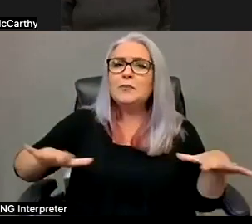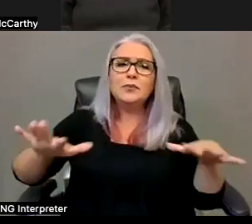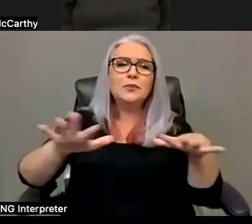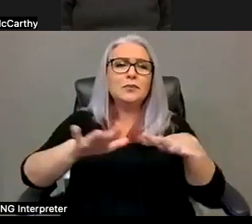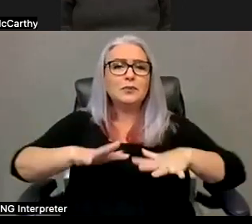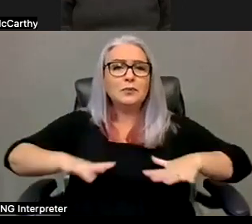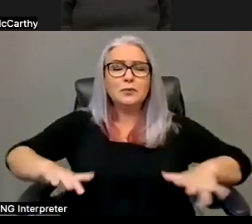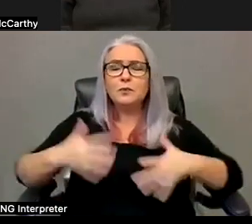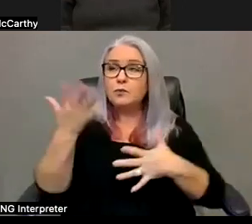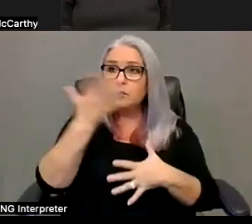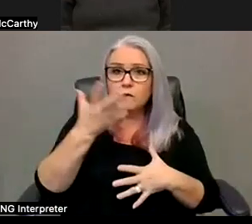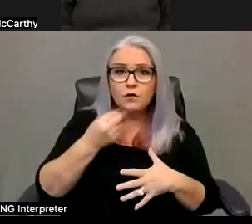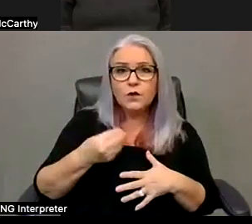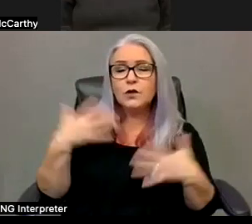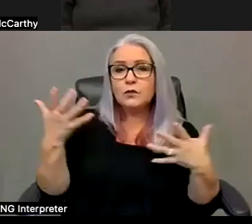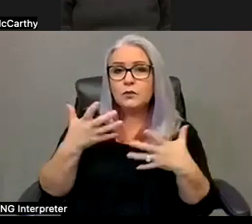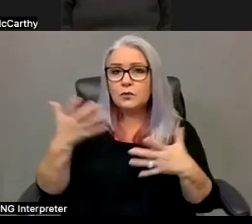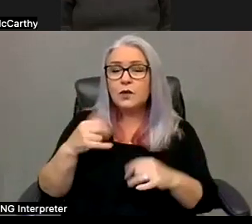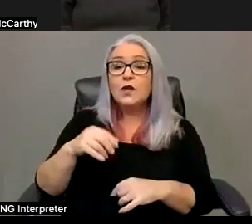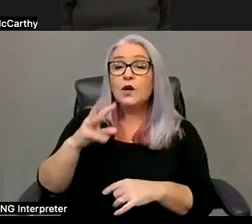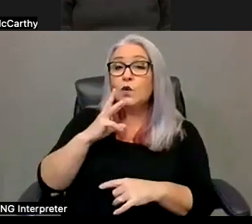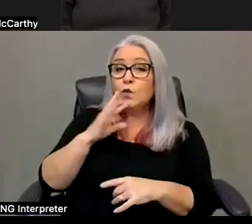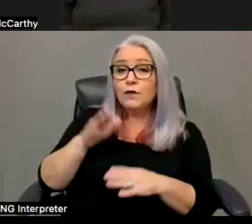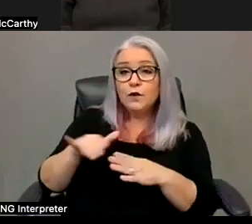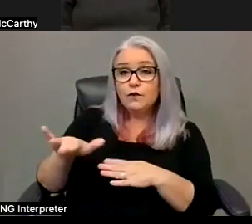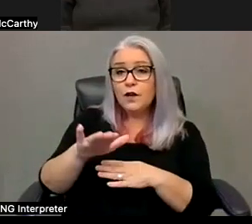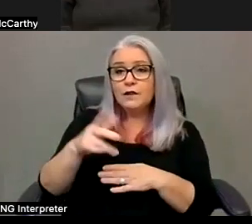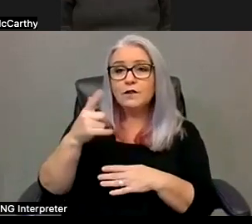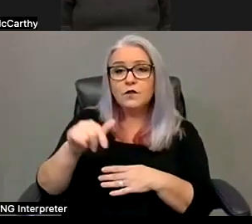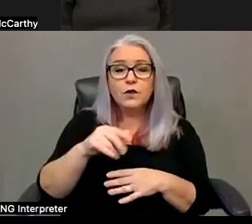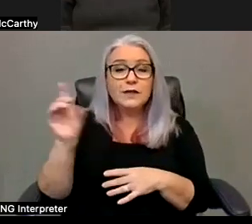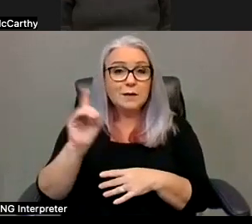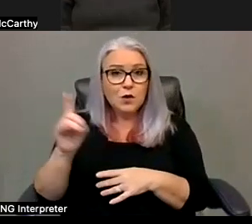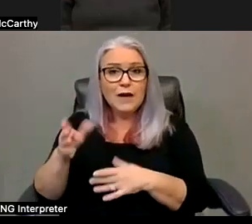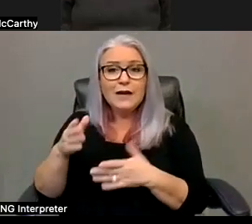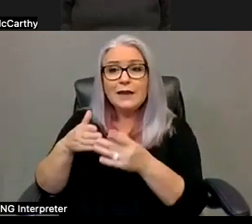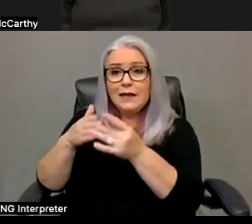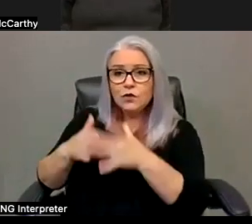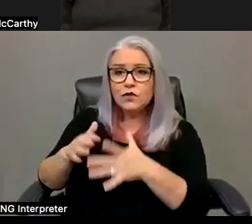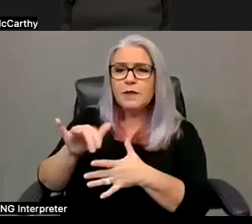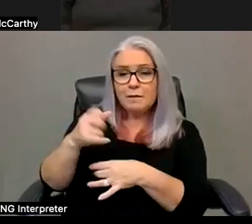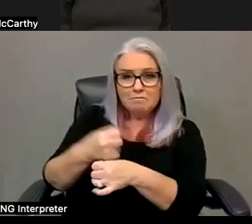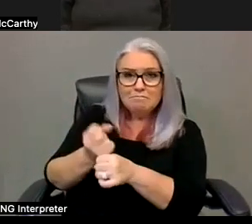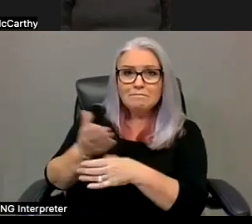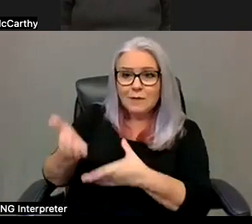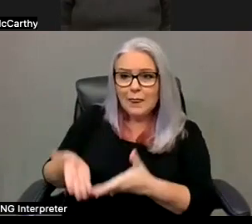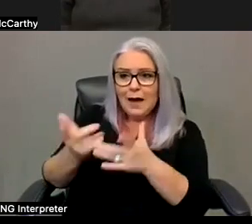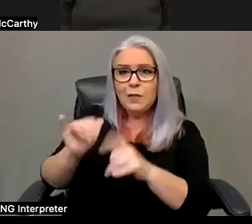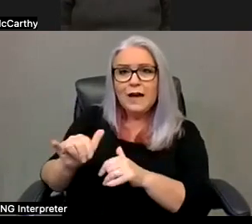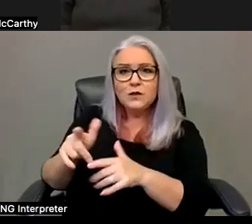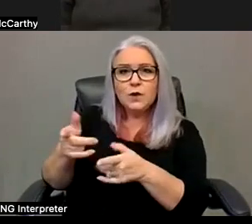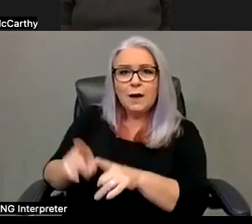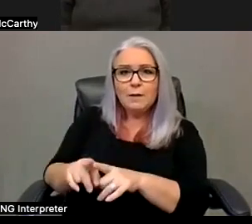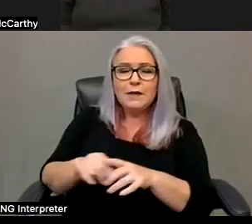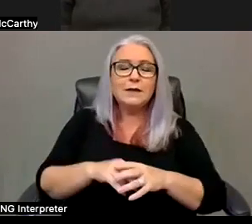incredible riverfront. I will say thanks in large part to the Democratic leadership that made those things happen. It has